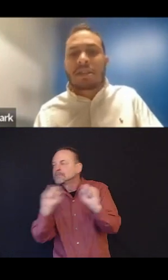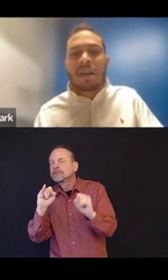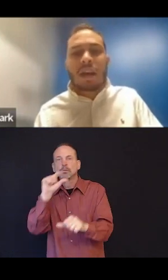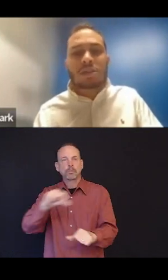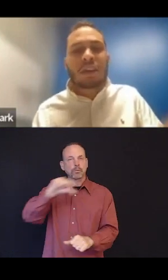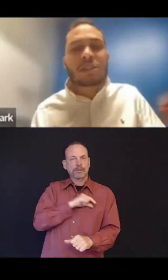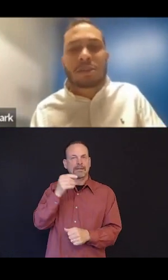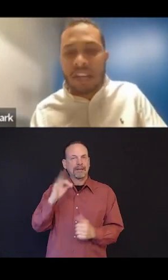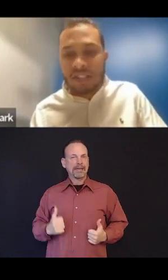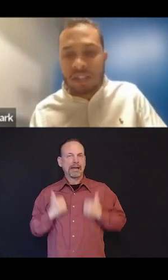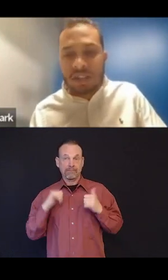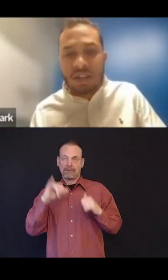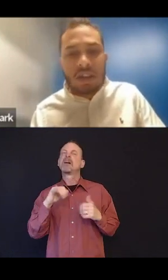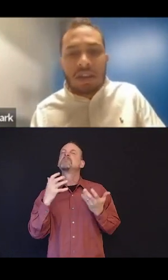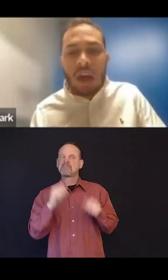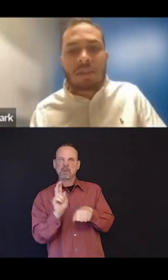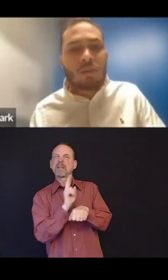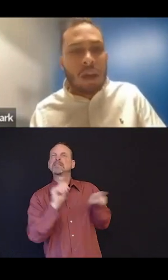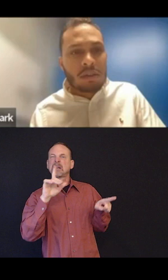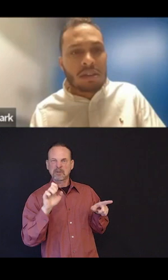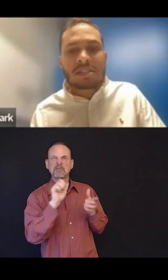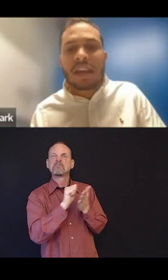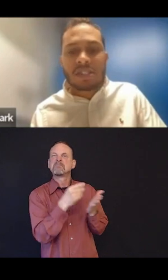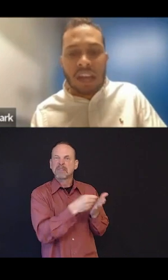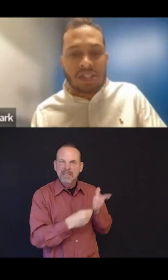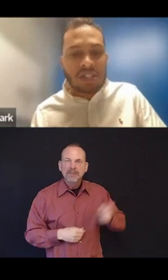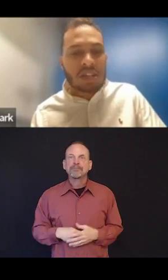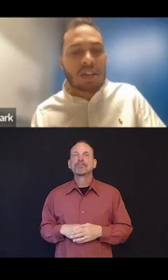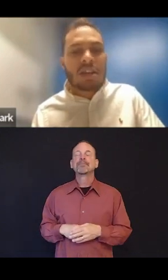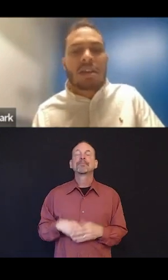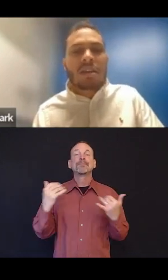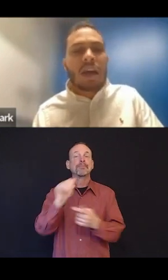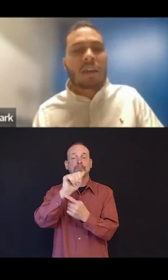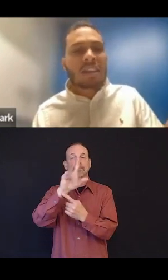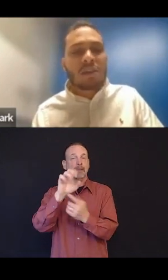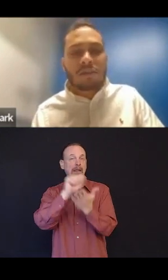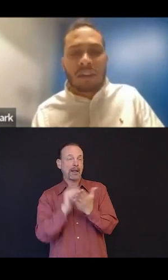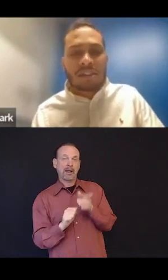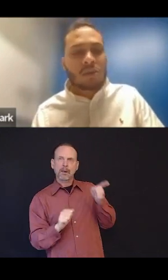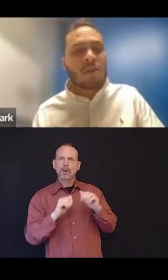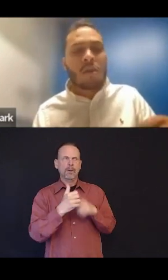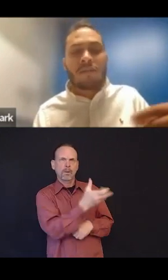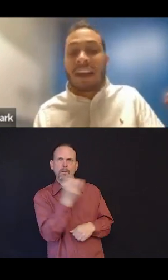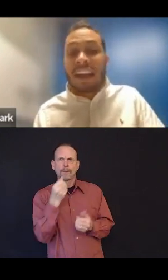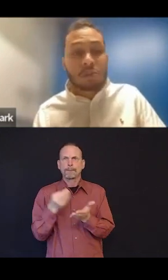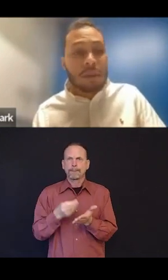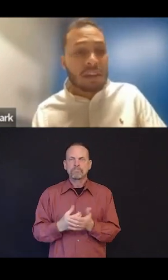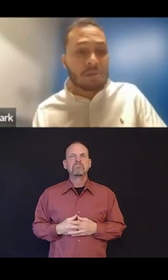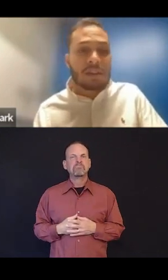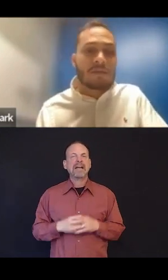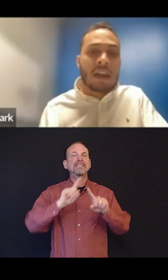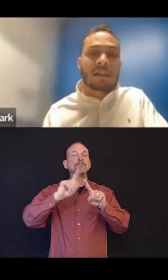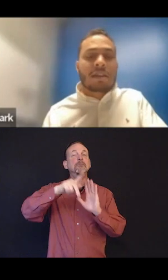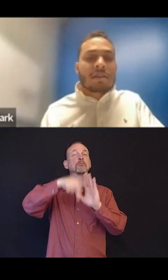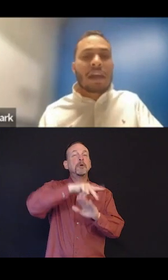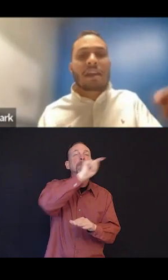expenses, transportation, health and wellness, education, legal fees, or financial